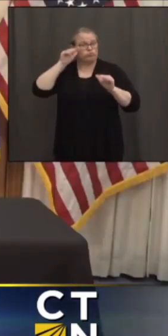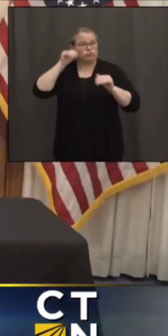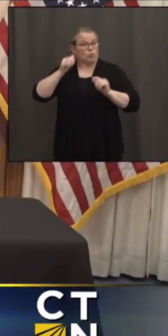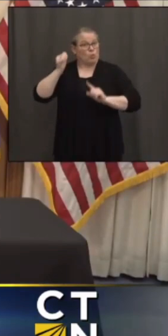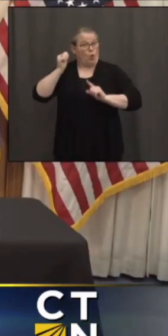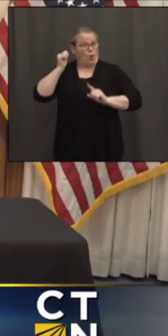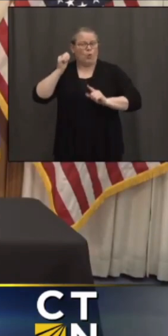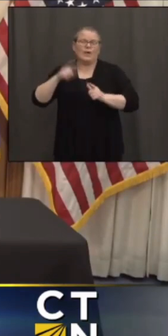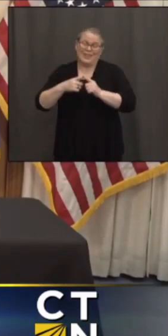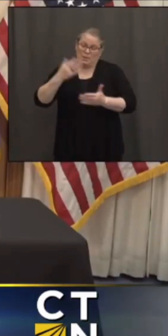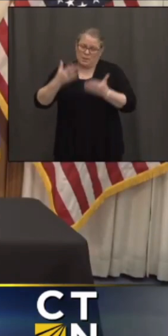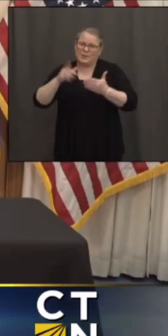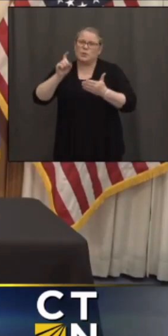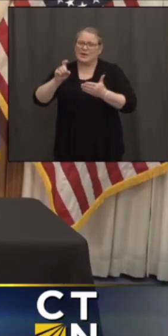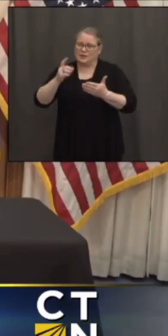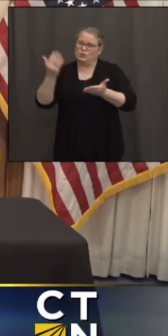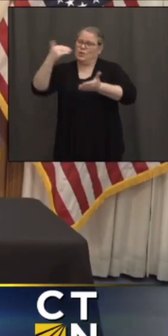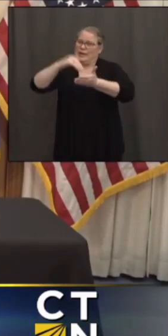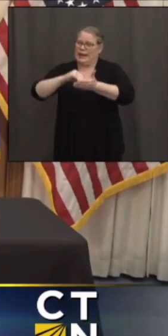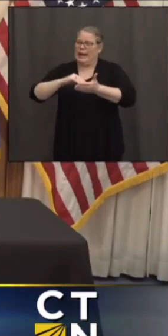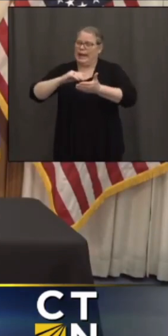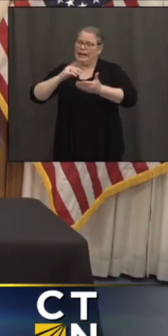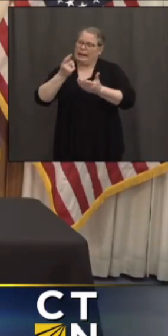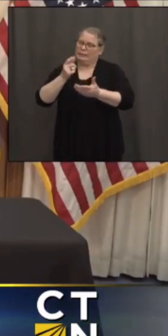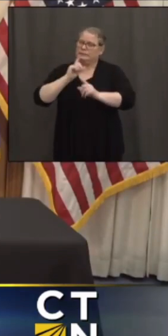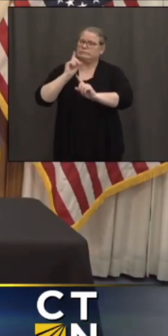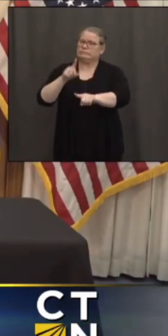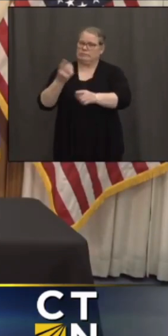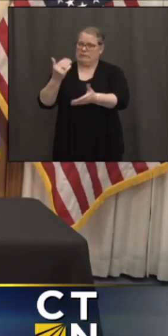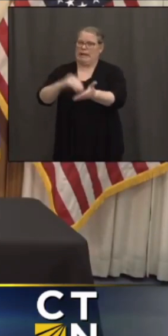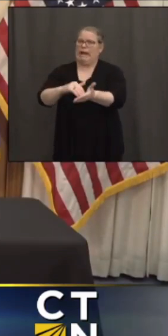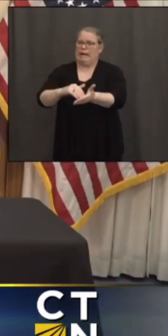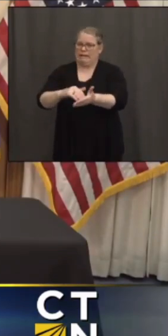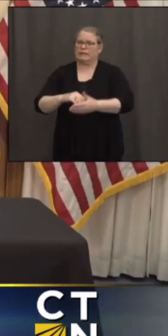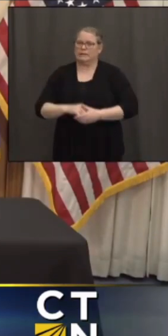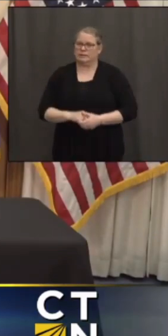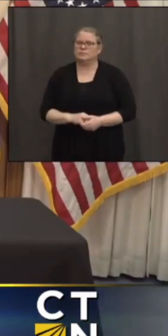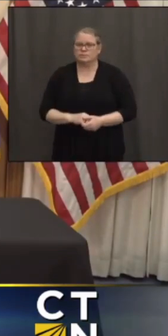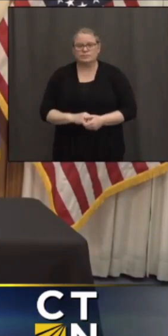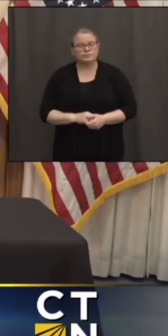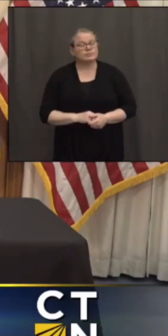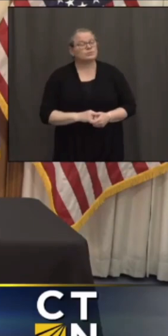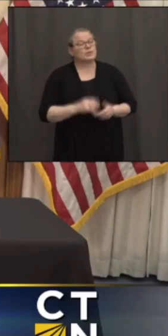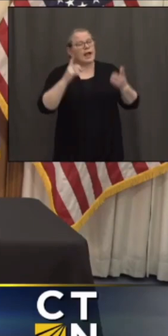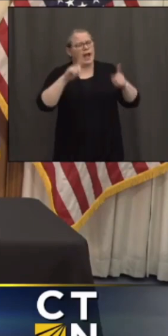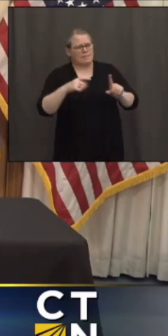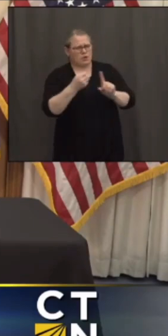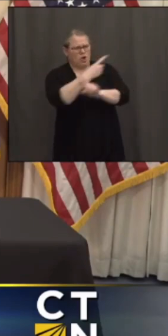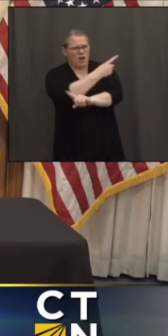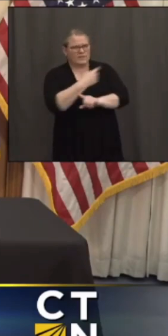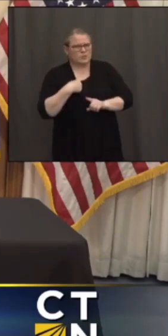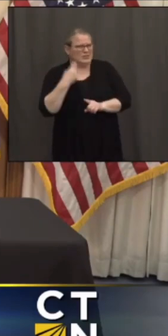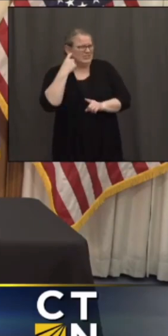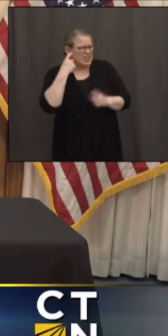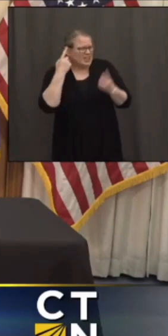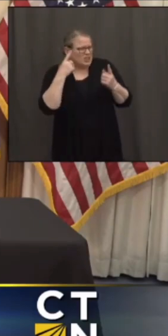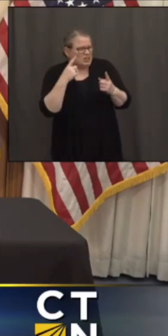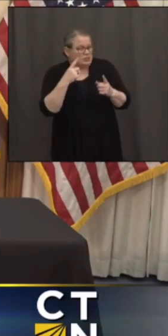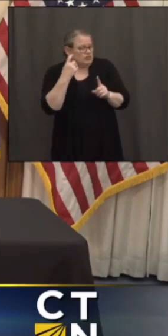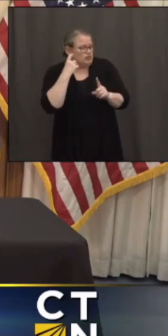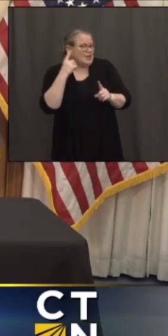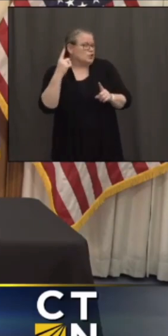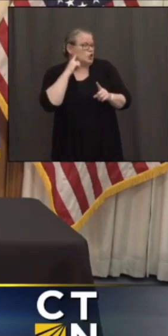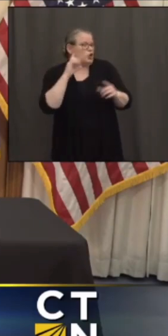Thank you. And one other question for you, a little off topic. We just heard about the 19-year-old being arrested in that awful case where